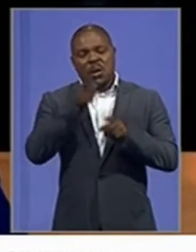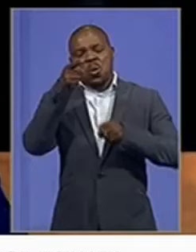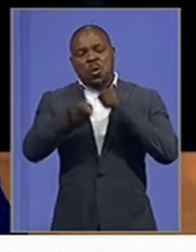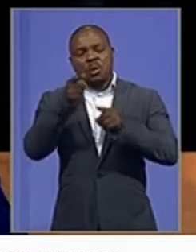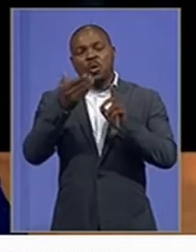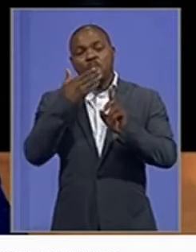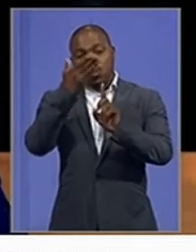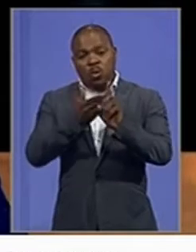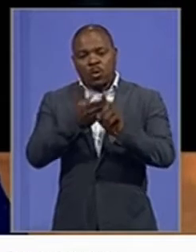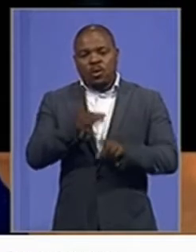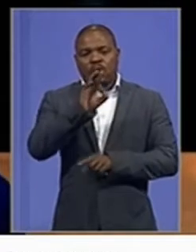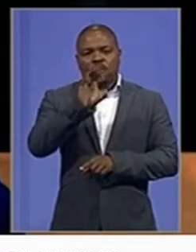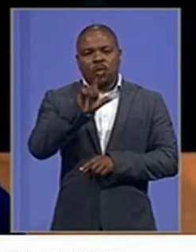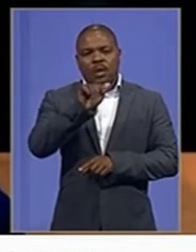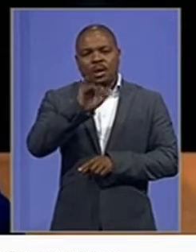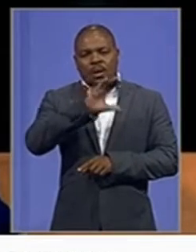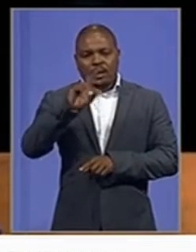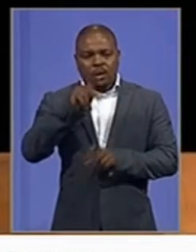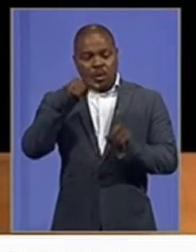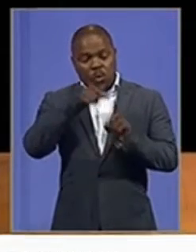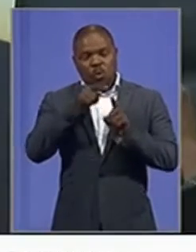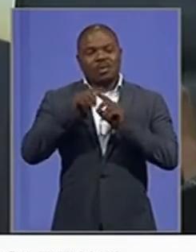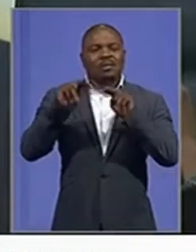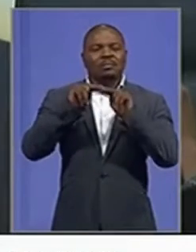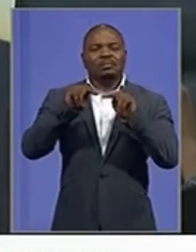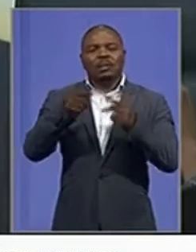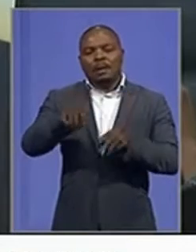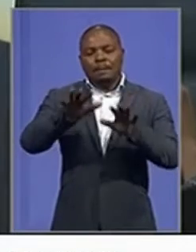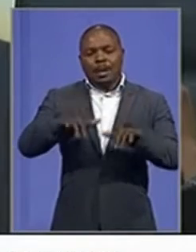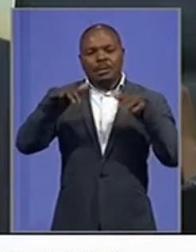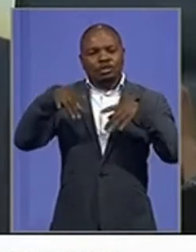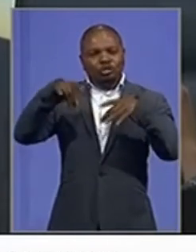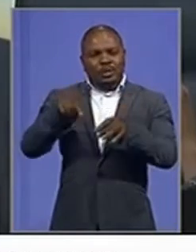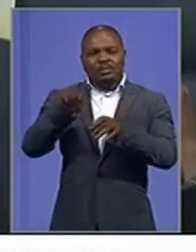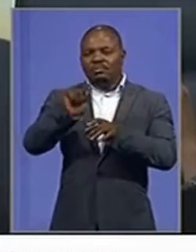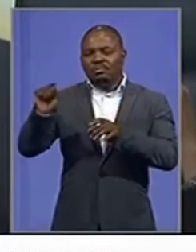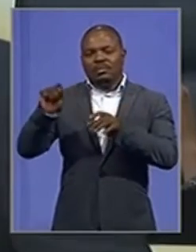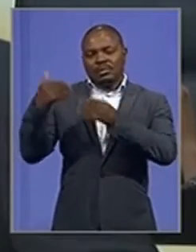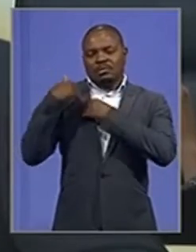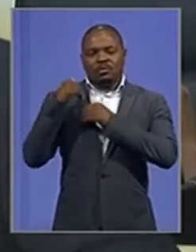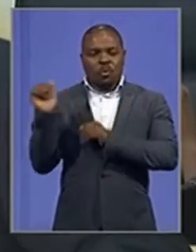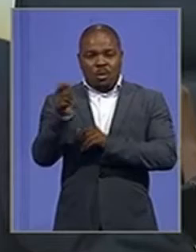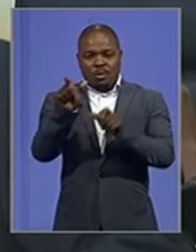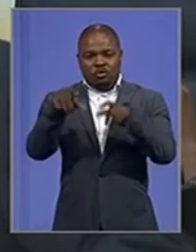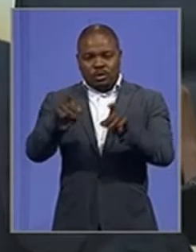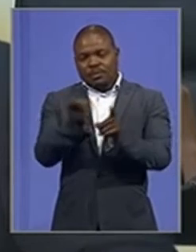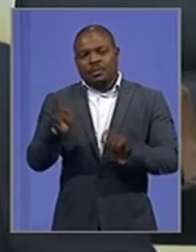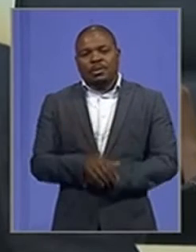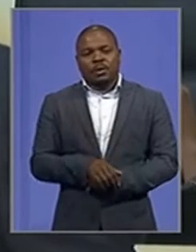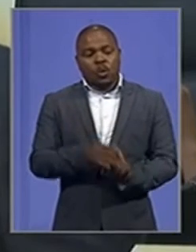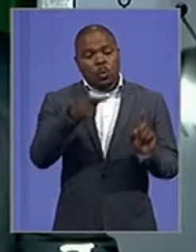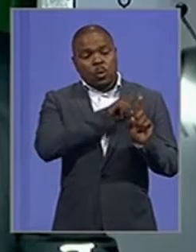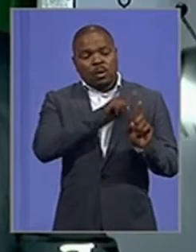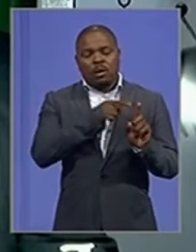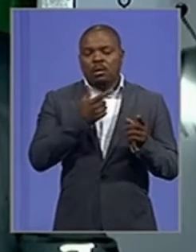Frolik, monnasetilo wa dikomiti tsa kokoano bosetshaba. Frolik o ne a neetswe tiro ya go latelela bannasetilo ba dikomiti tse di